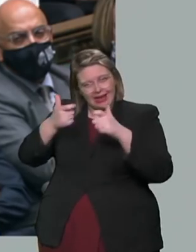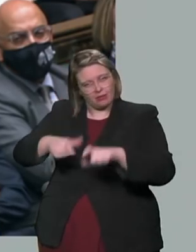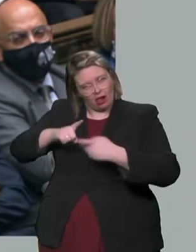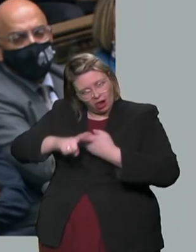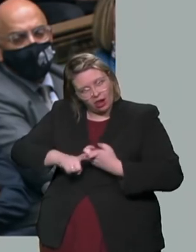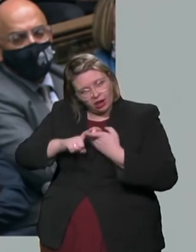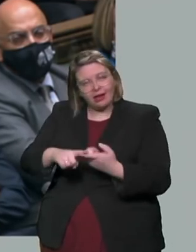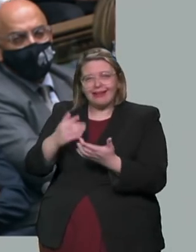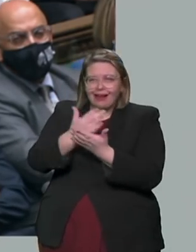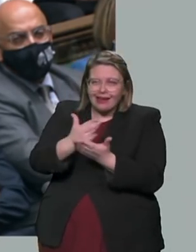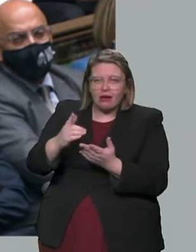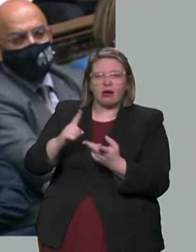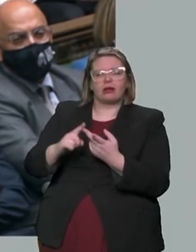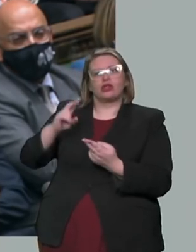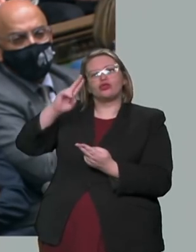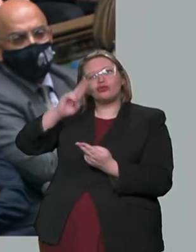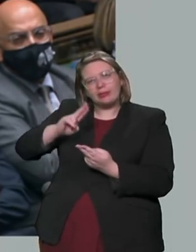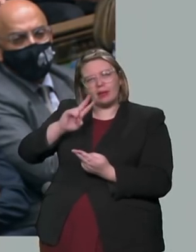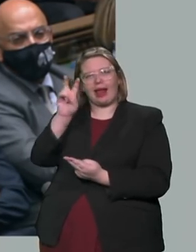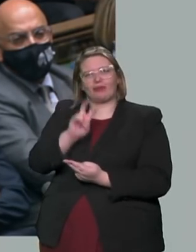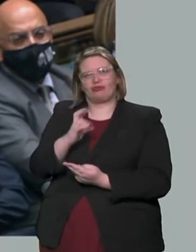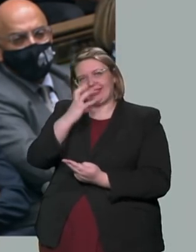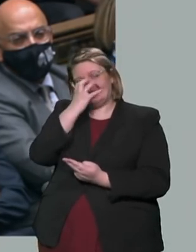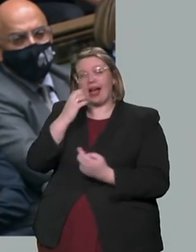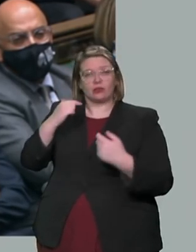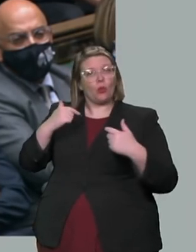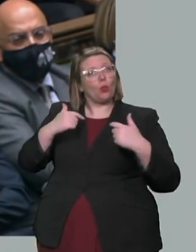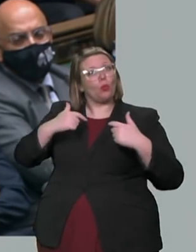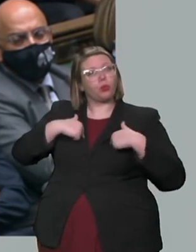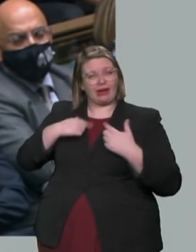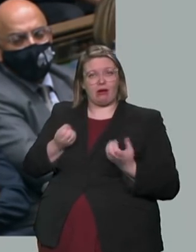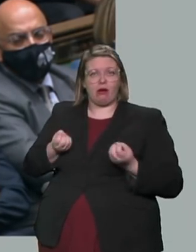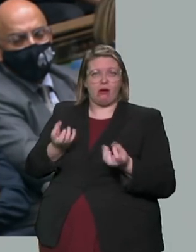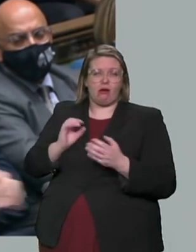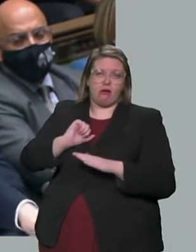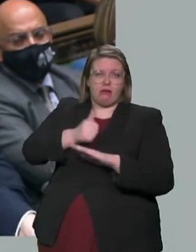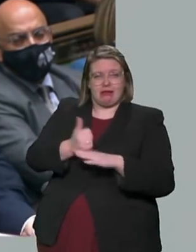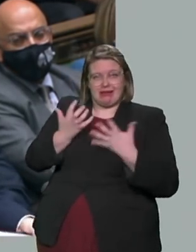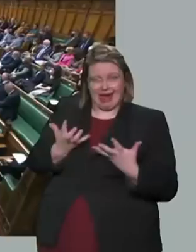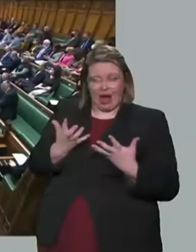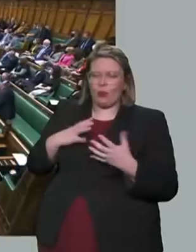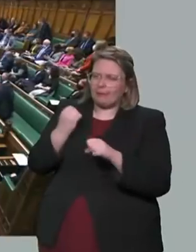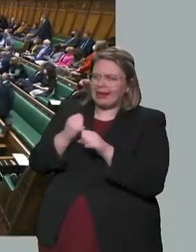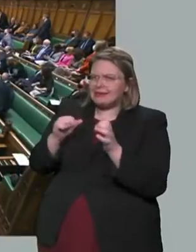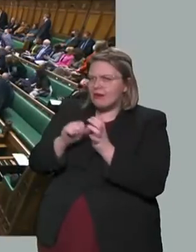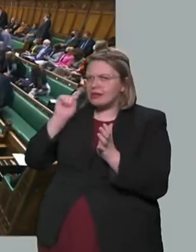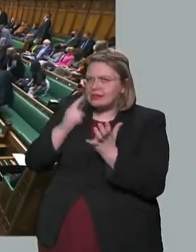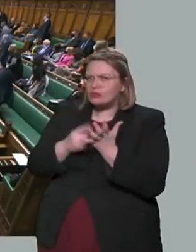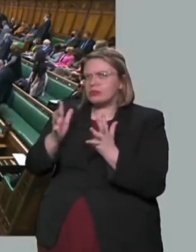forms of energy. And that is what this government is investing in now, and we are taking the tough decisions necessary. Andy